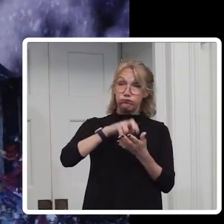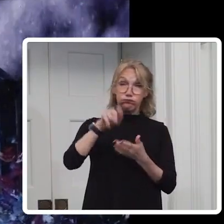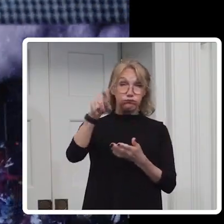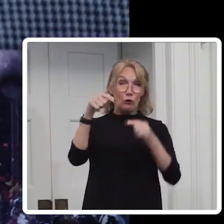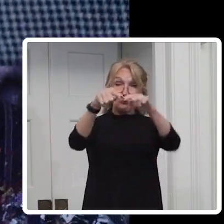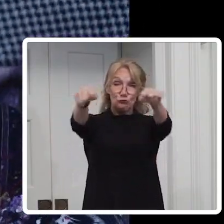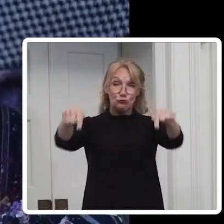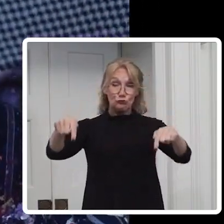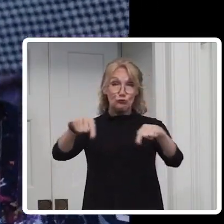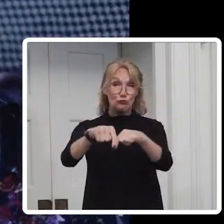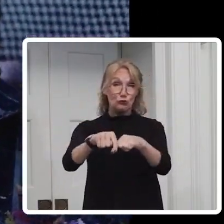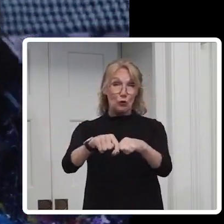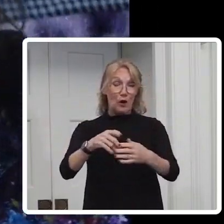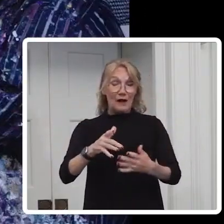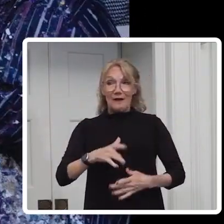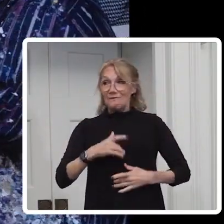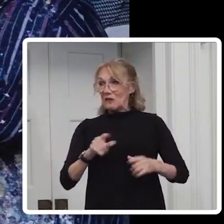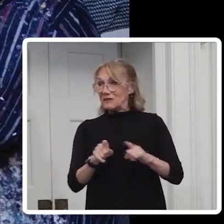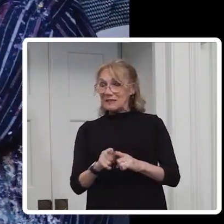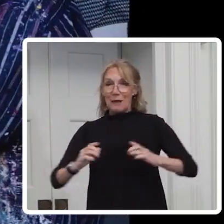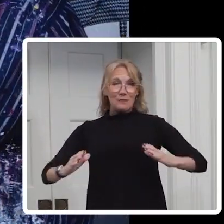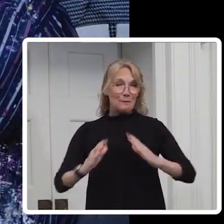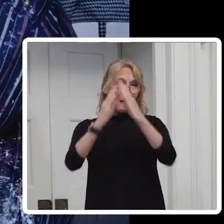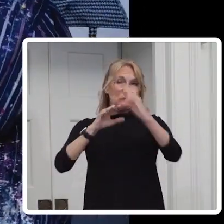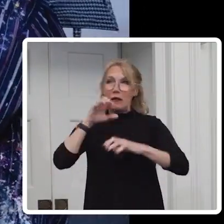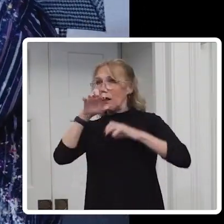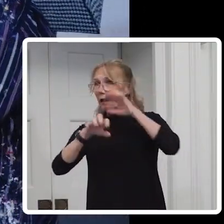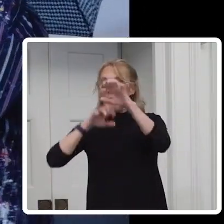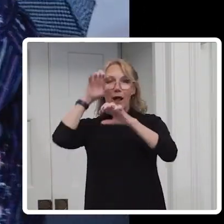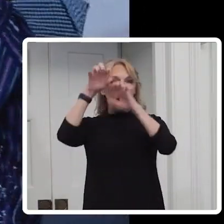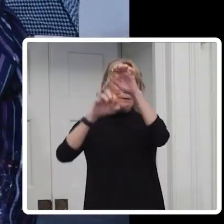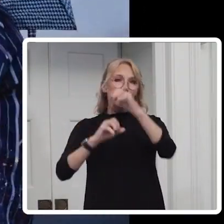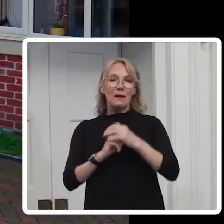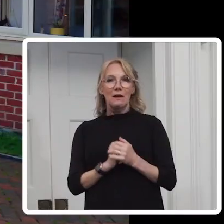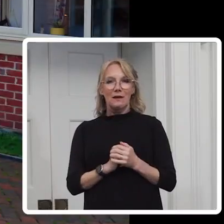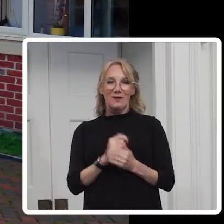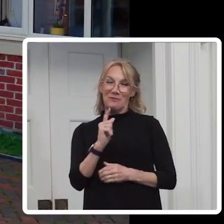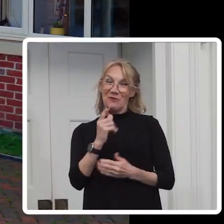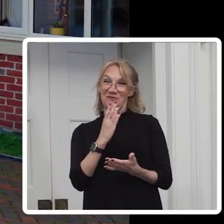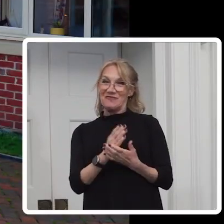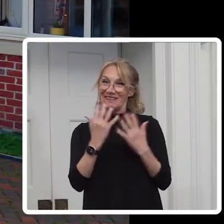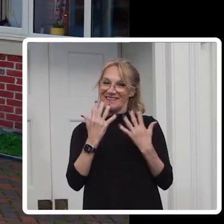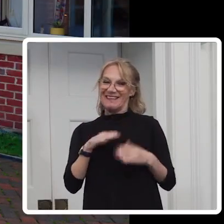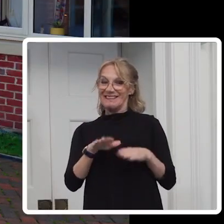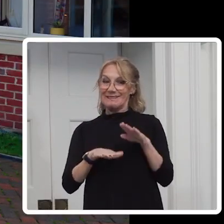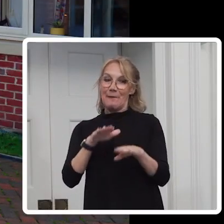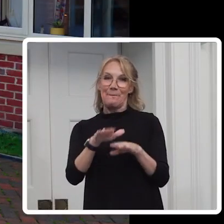is. It feels like climbing Mount Everest. It's about 10